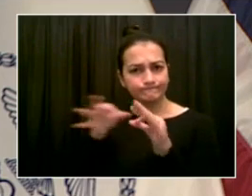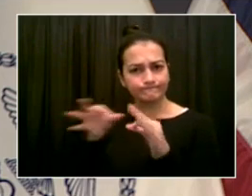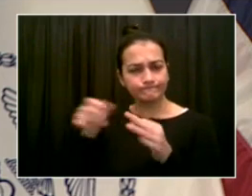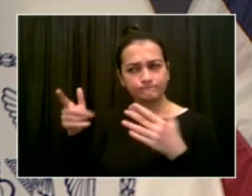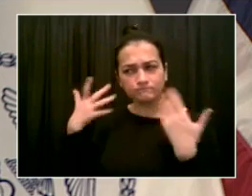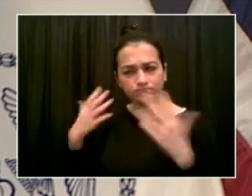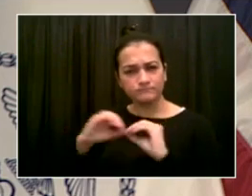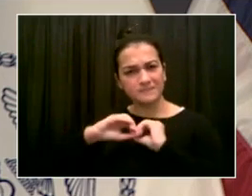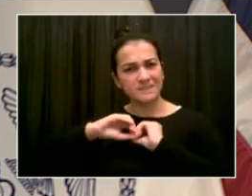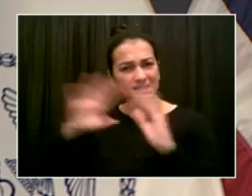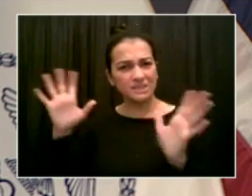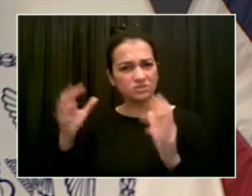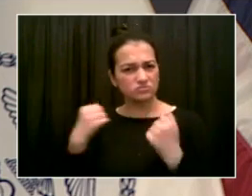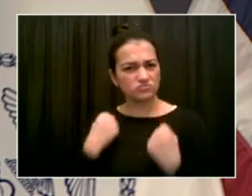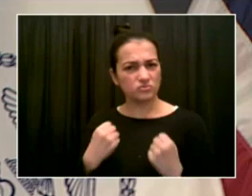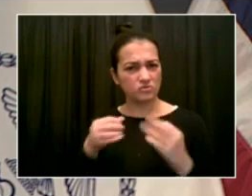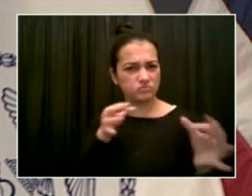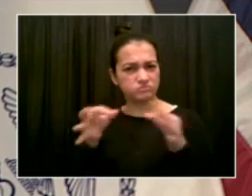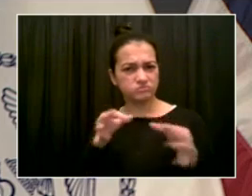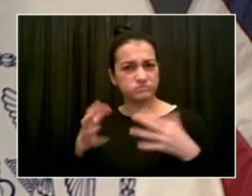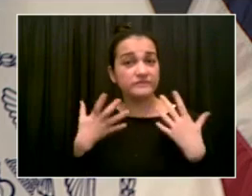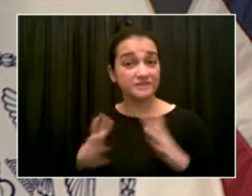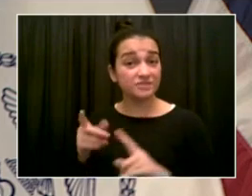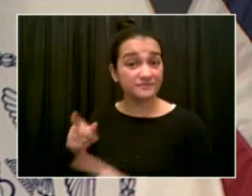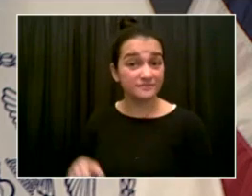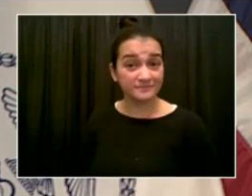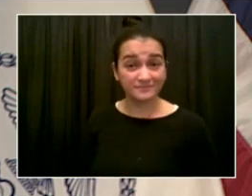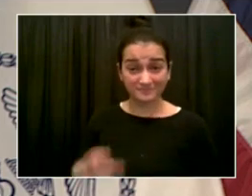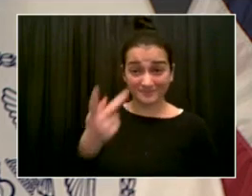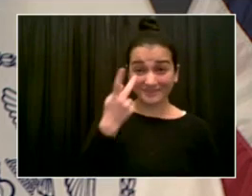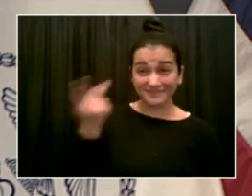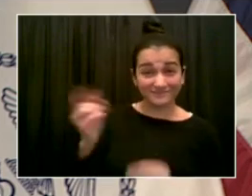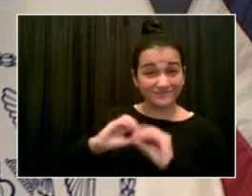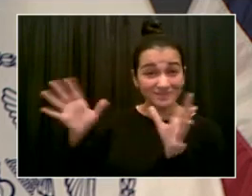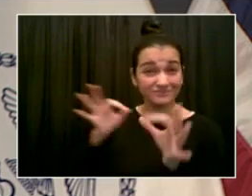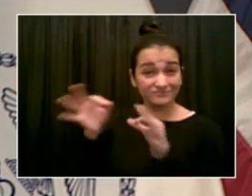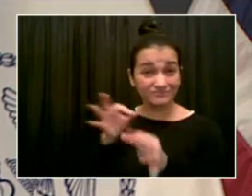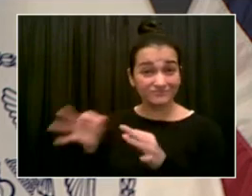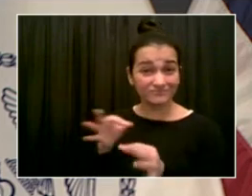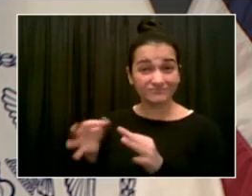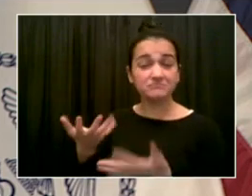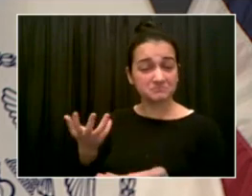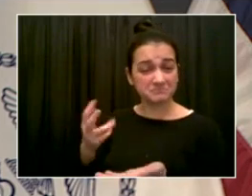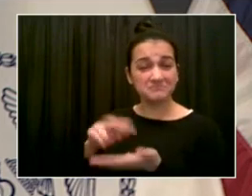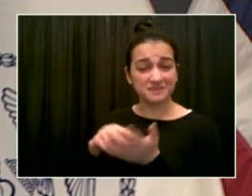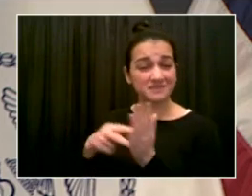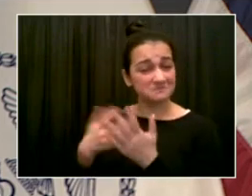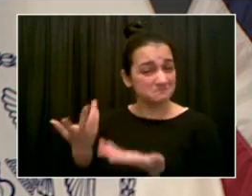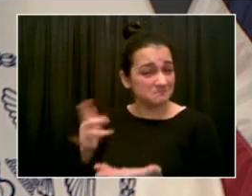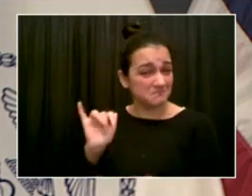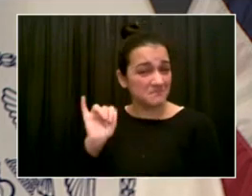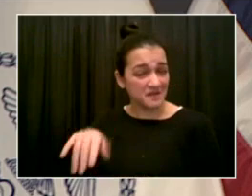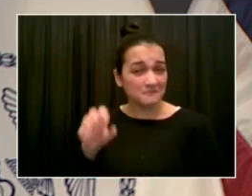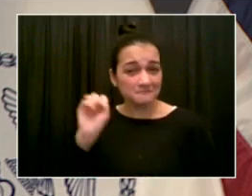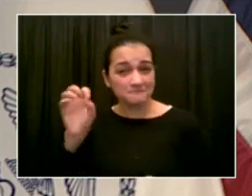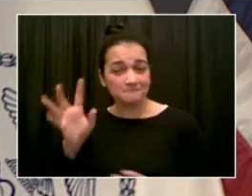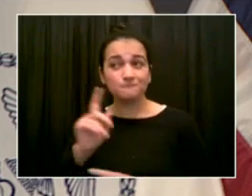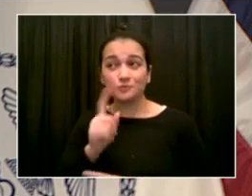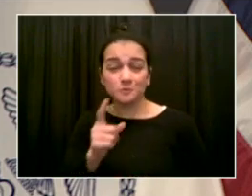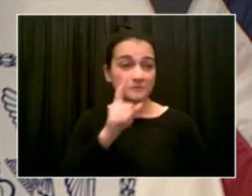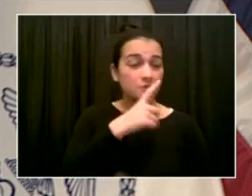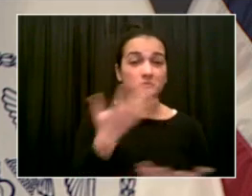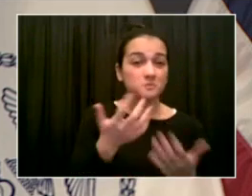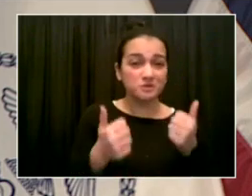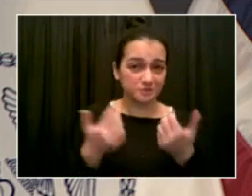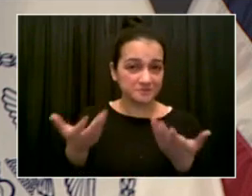as you could possibly imagine. I'm going to ask all New Yorkers, help spread the truth. Help break those lies and bust those myths